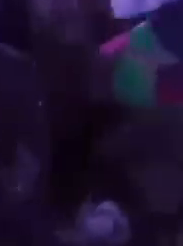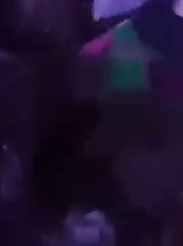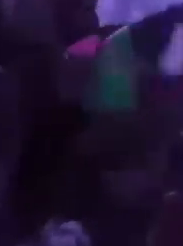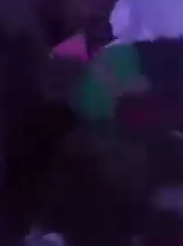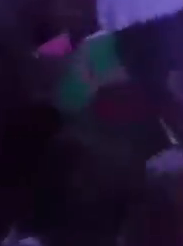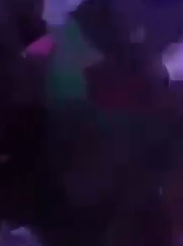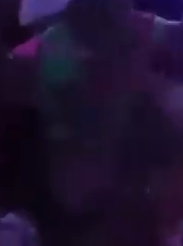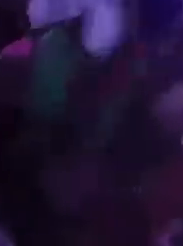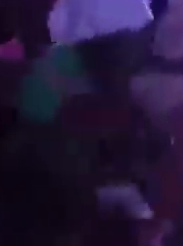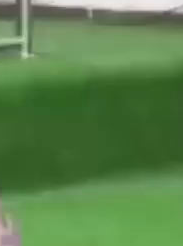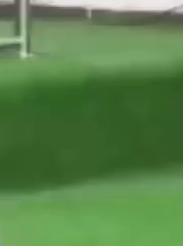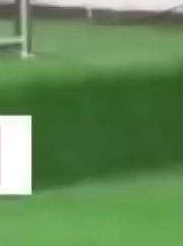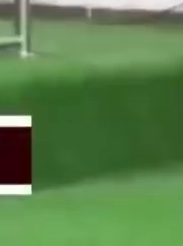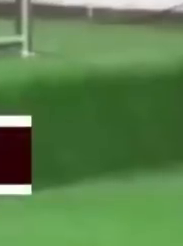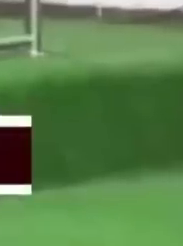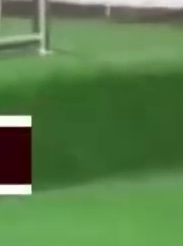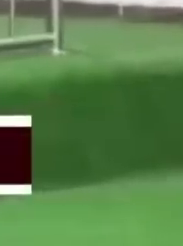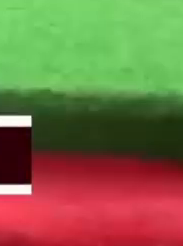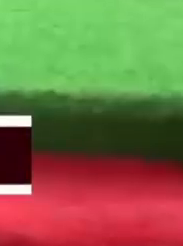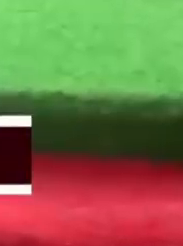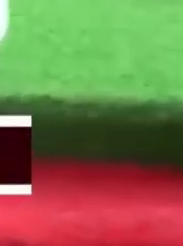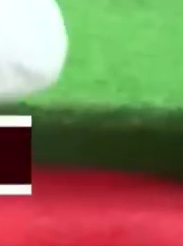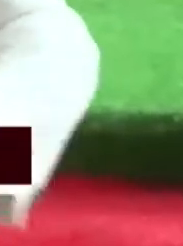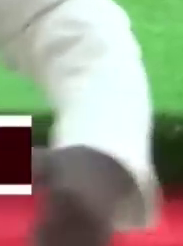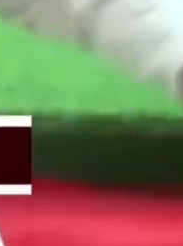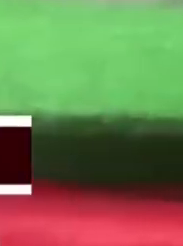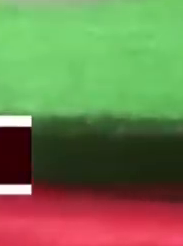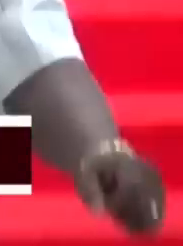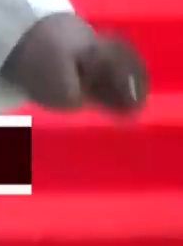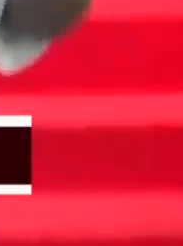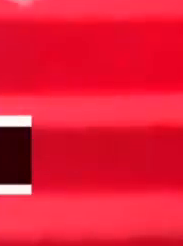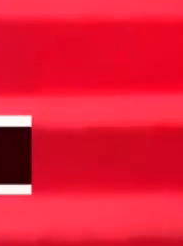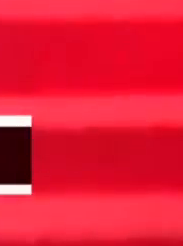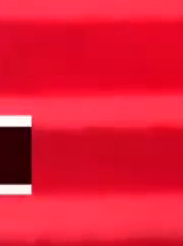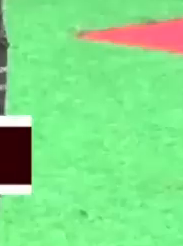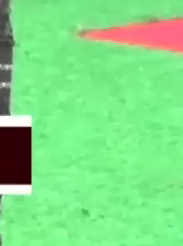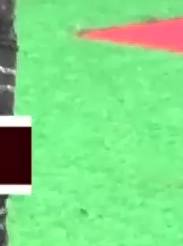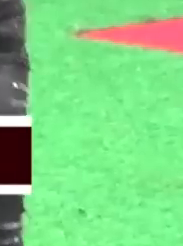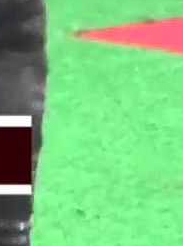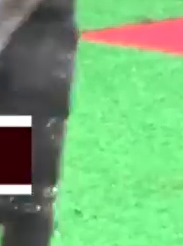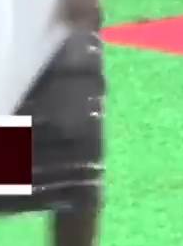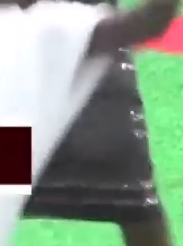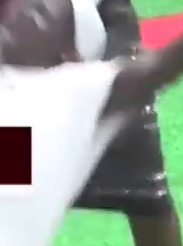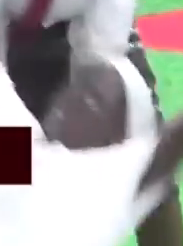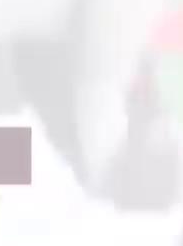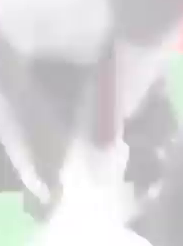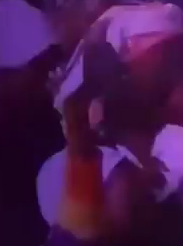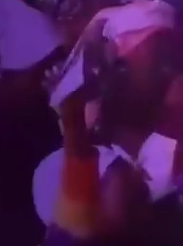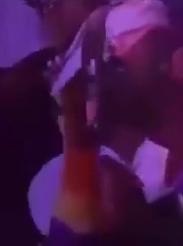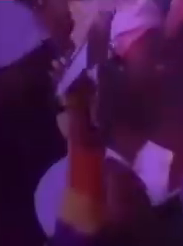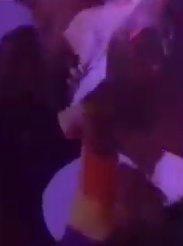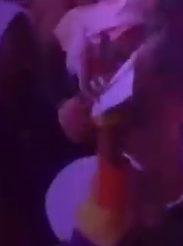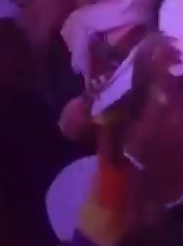apostolic visitation pelu apostle doctor SMO Mustafa Babasebioba iwo na tara sasa wa se bi oba